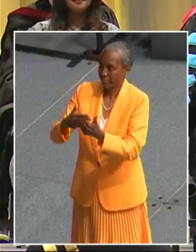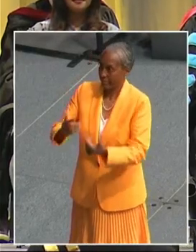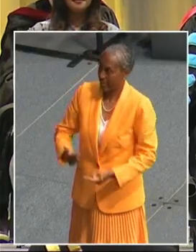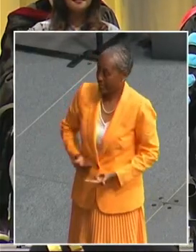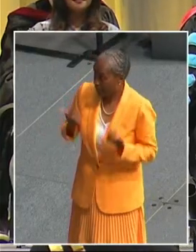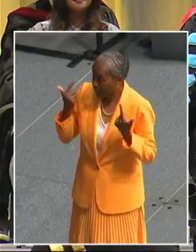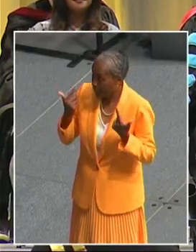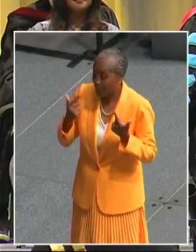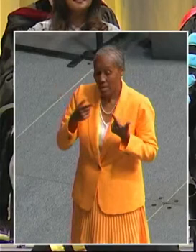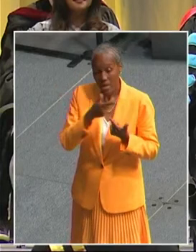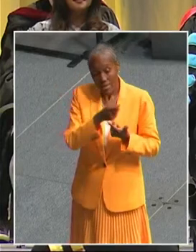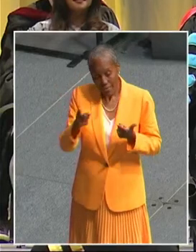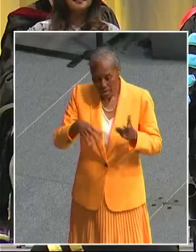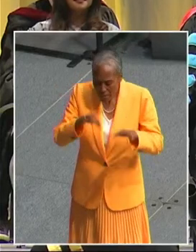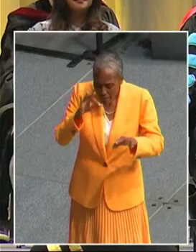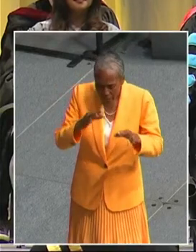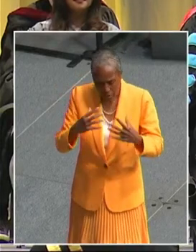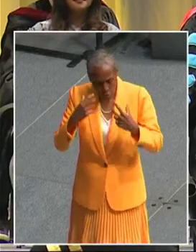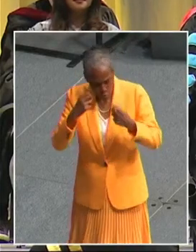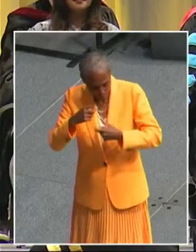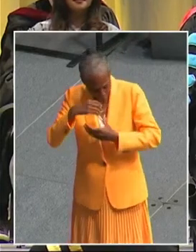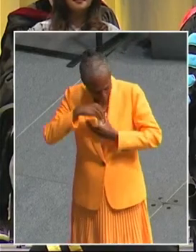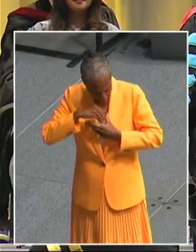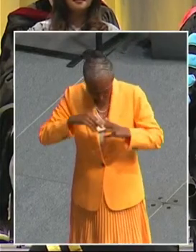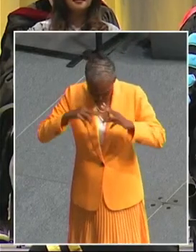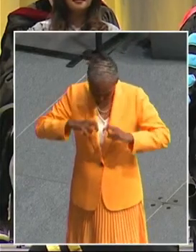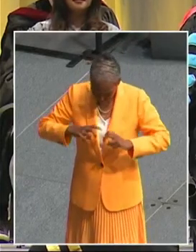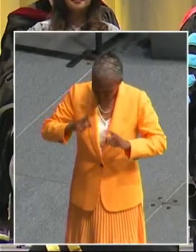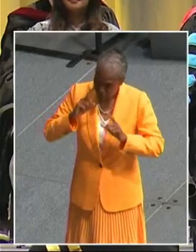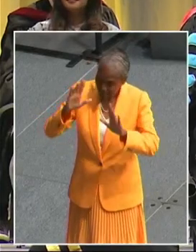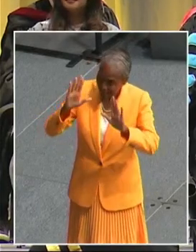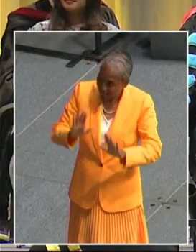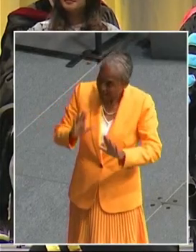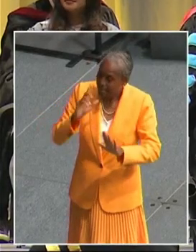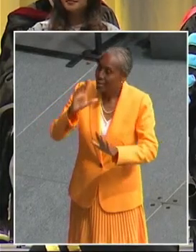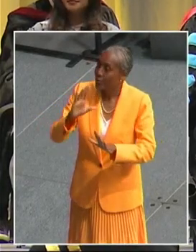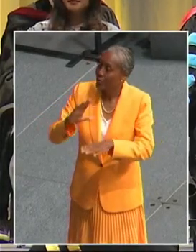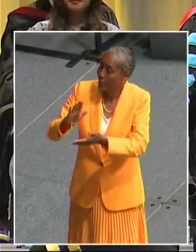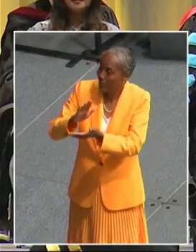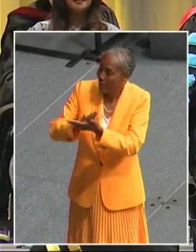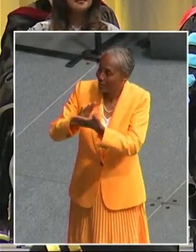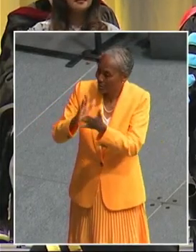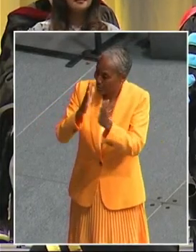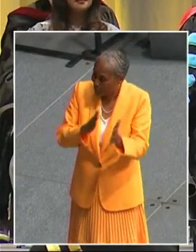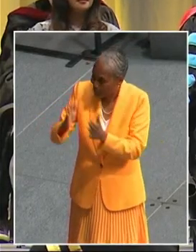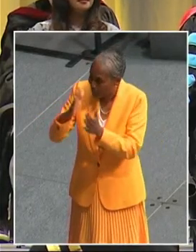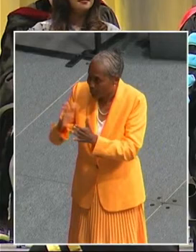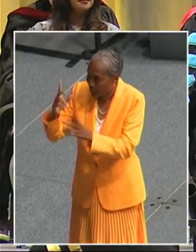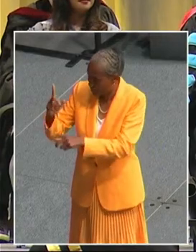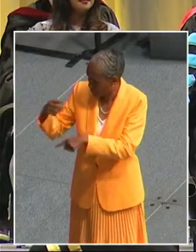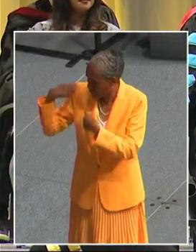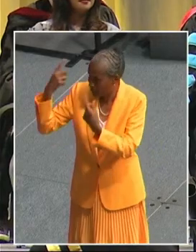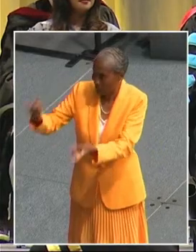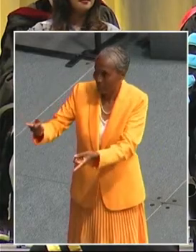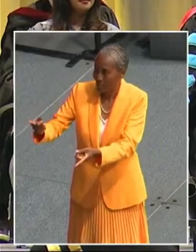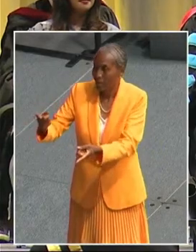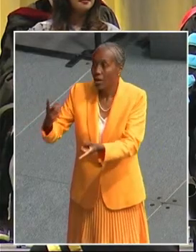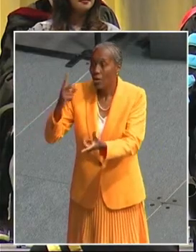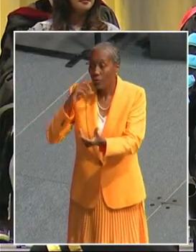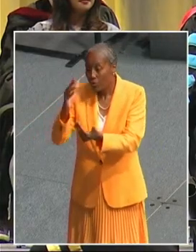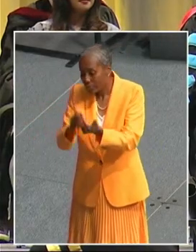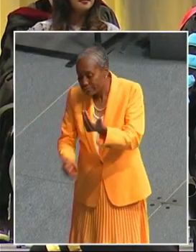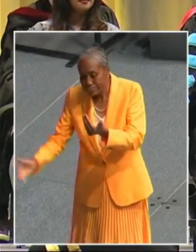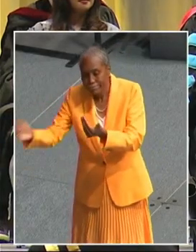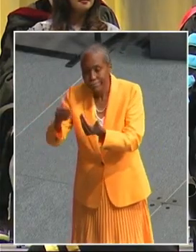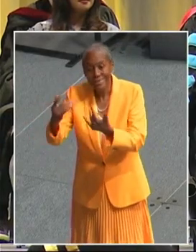they find strength in the excellence of their academic preparation, for with it,